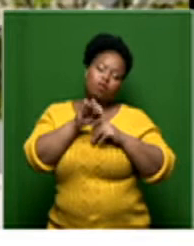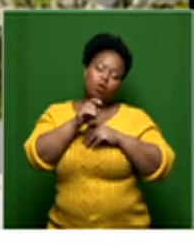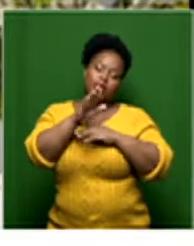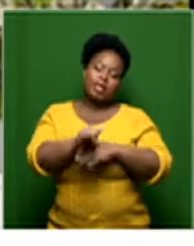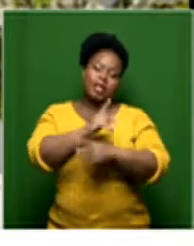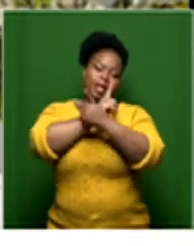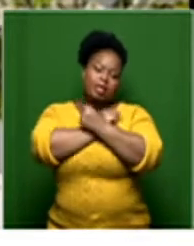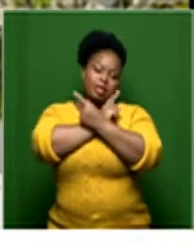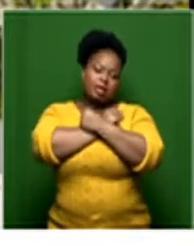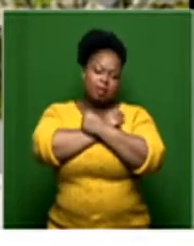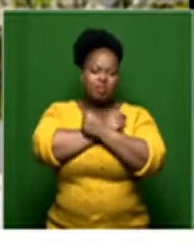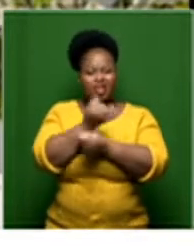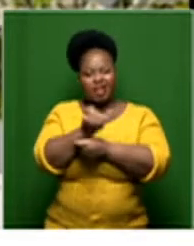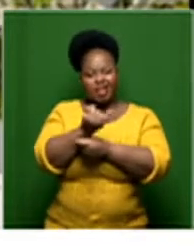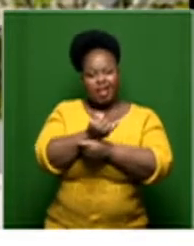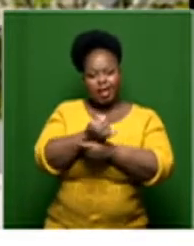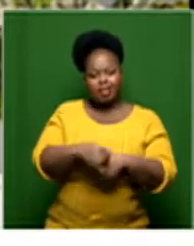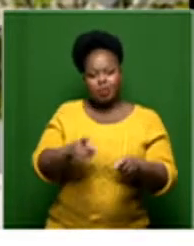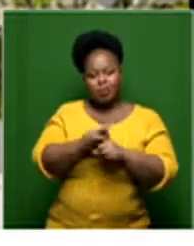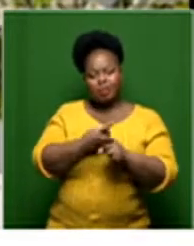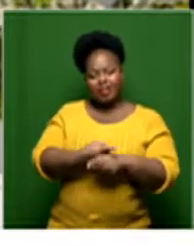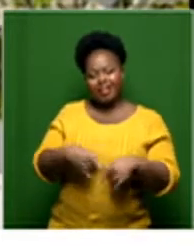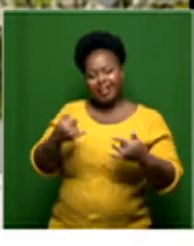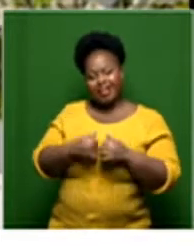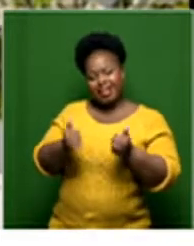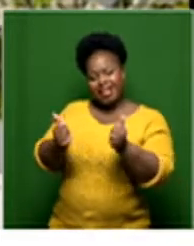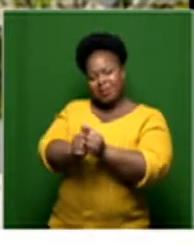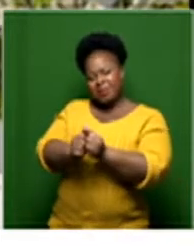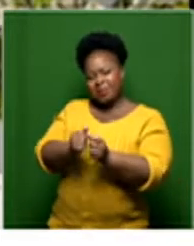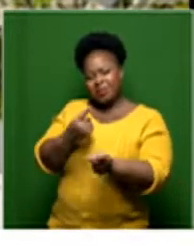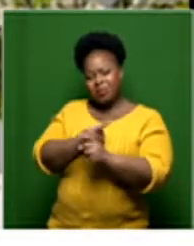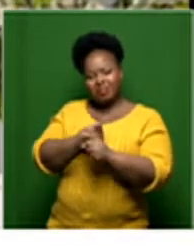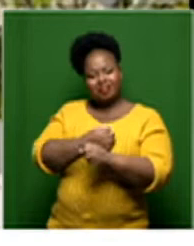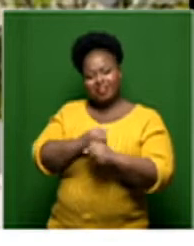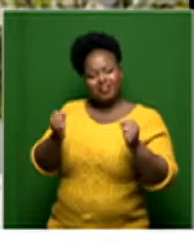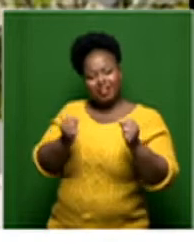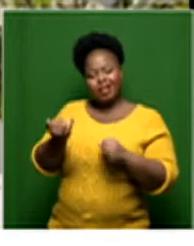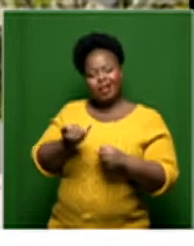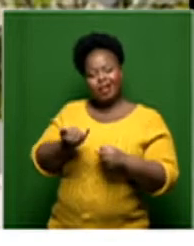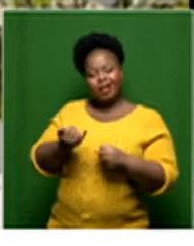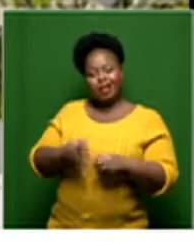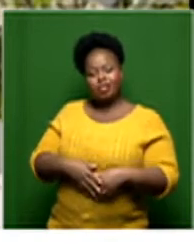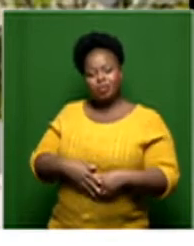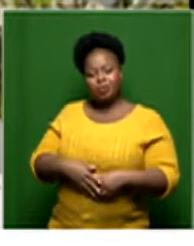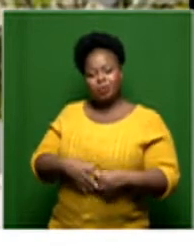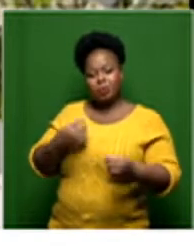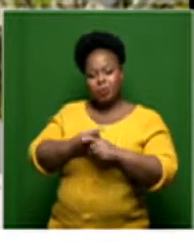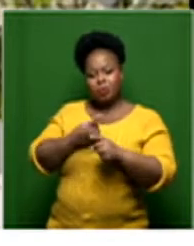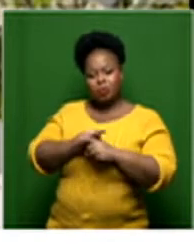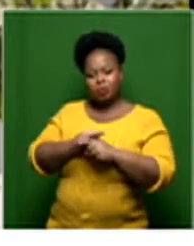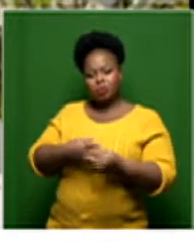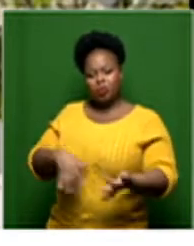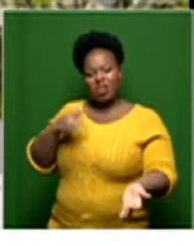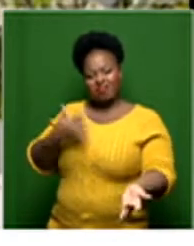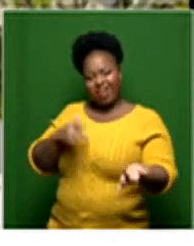clubs. They were kind of a semi-hippie-ish couple, but they never got into that kind of drug, sex, and rock and